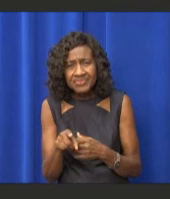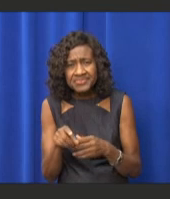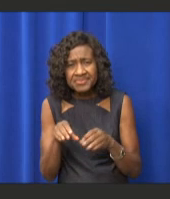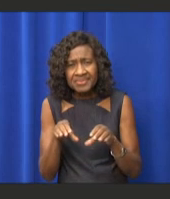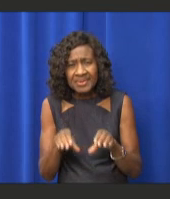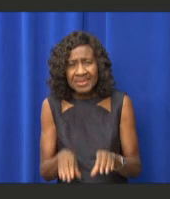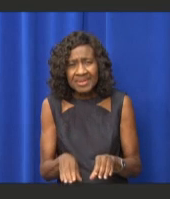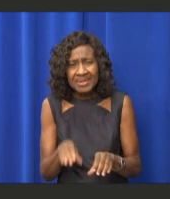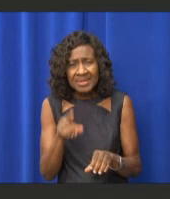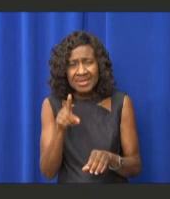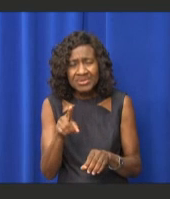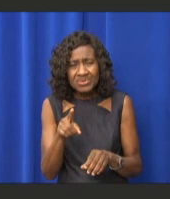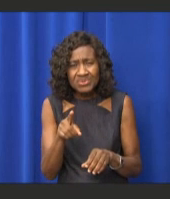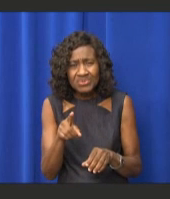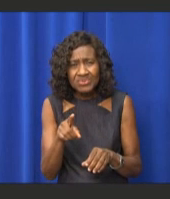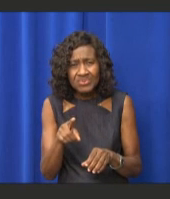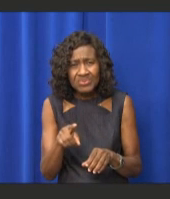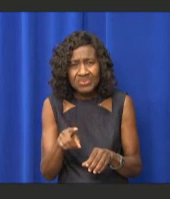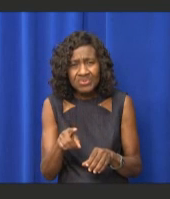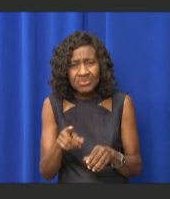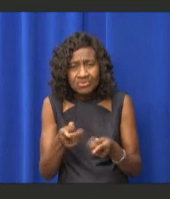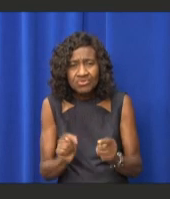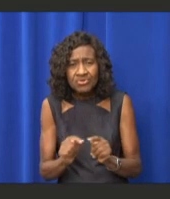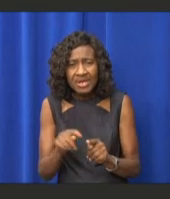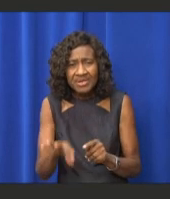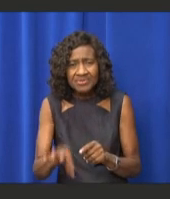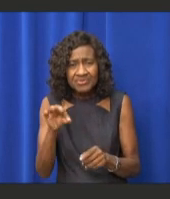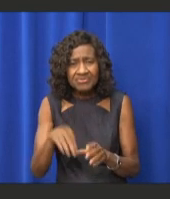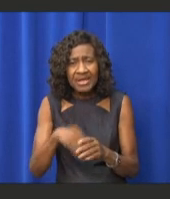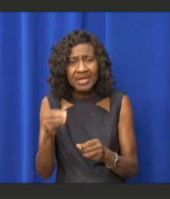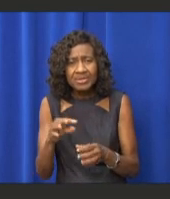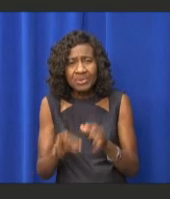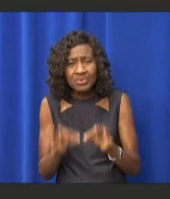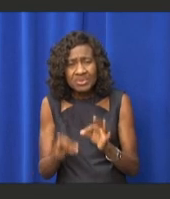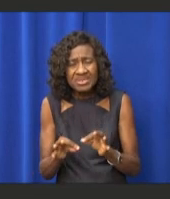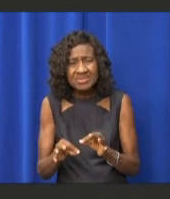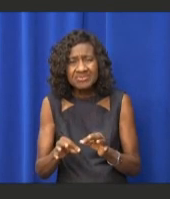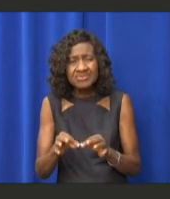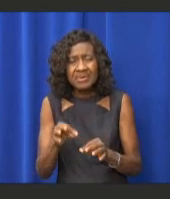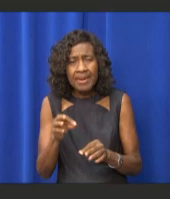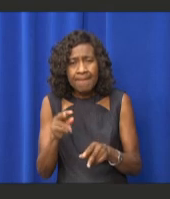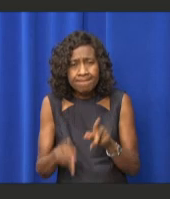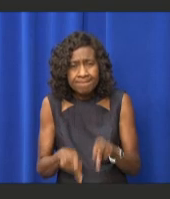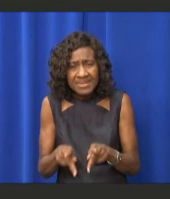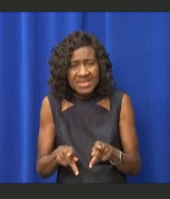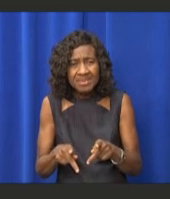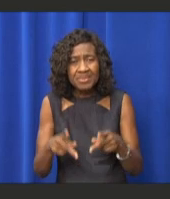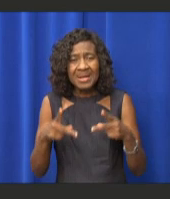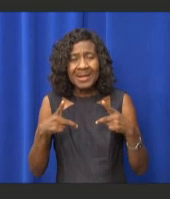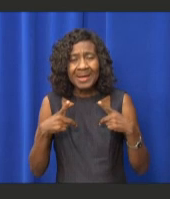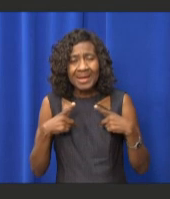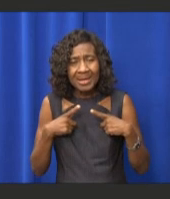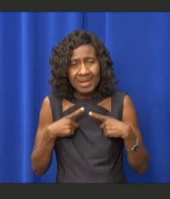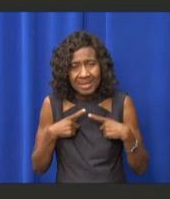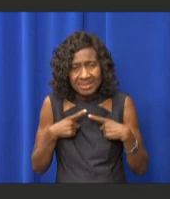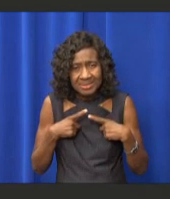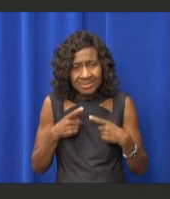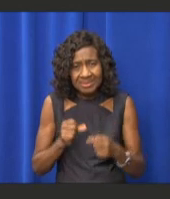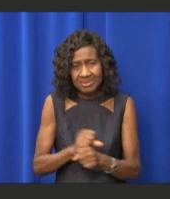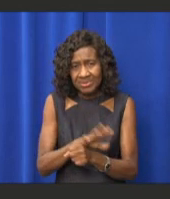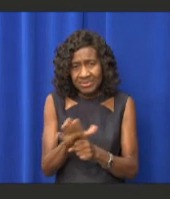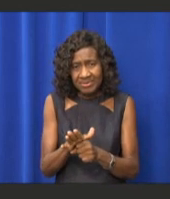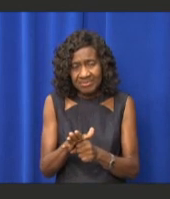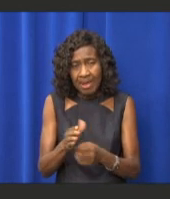whether we did have the virus so much earlier, and maybe that is where the continuous feed is, if you like, because